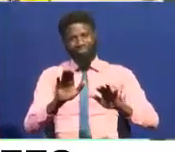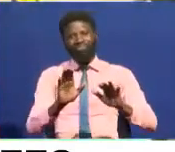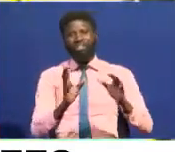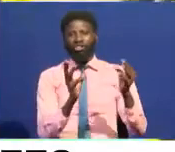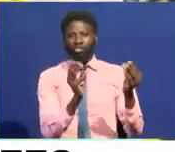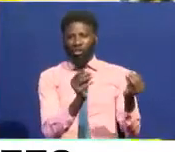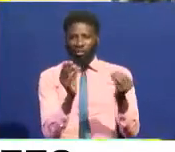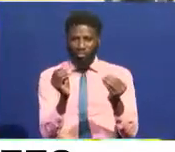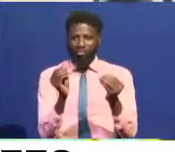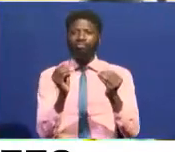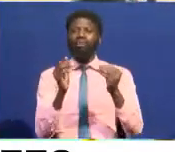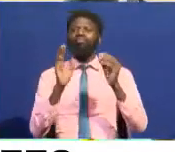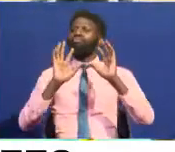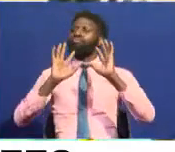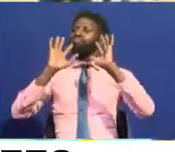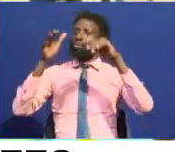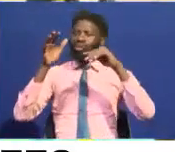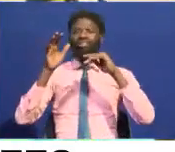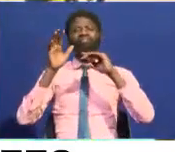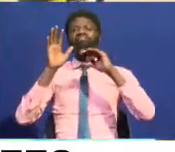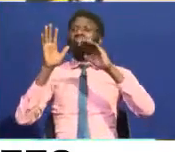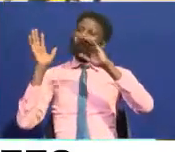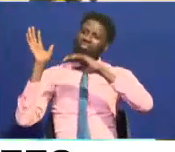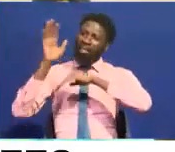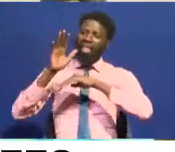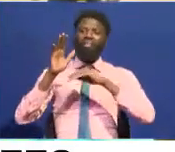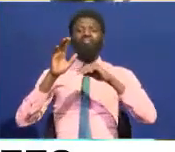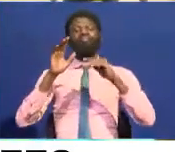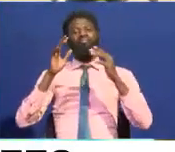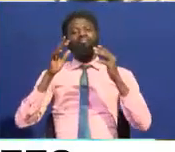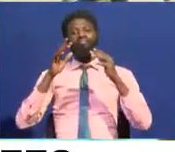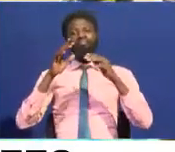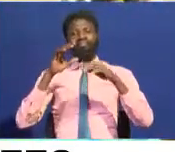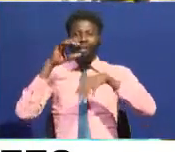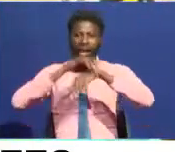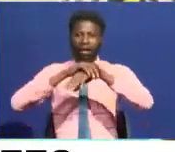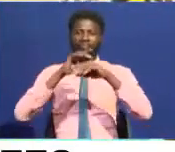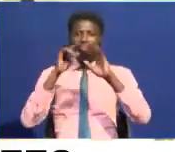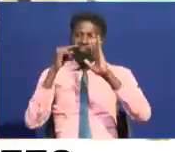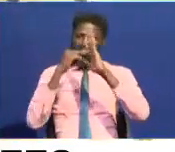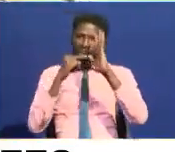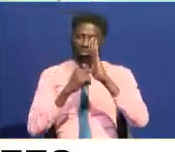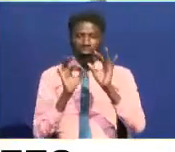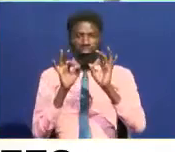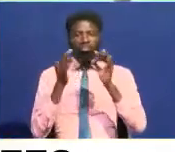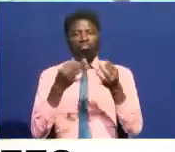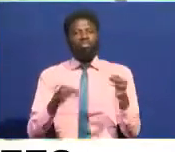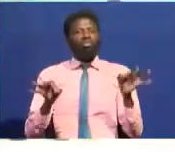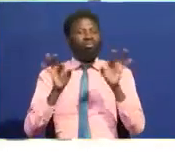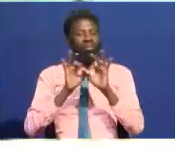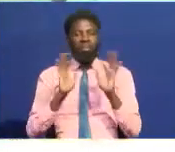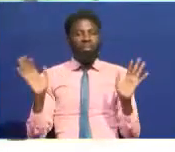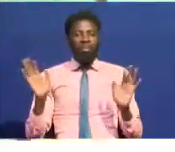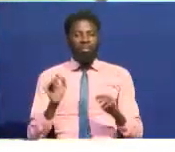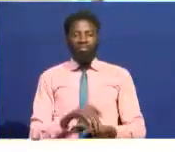to receive, to fanye side out, to make point, ile kuexecute zile points ndo muhimu.